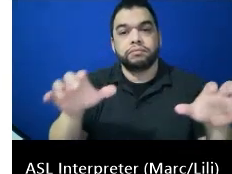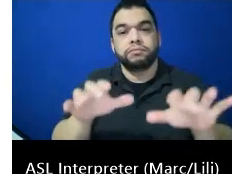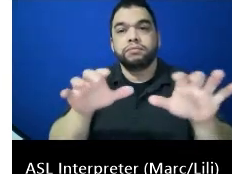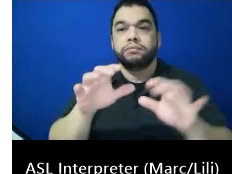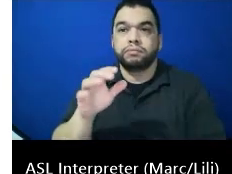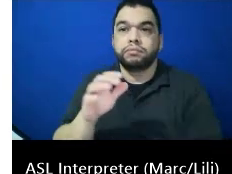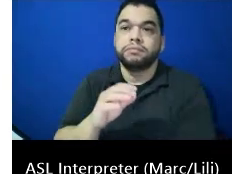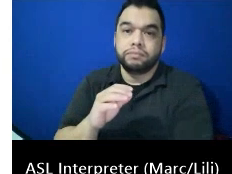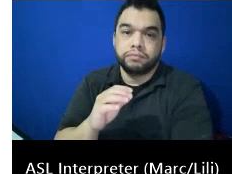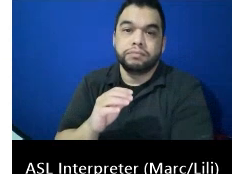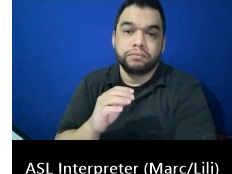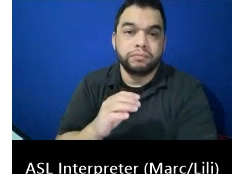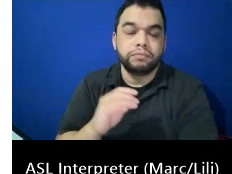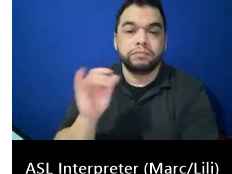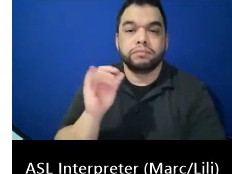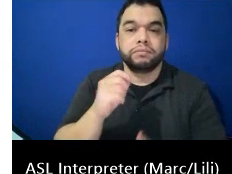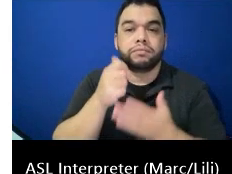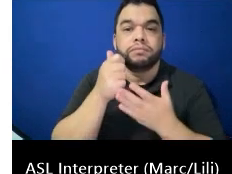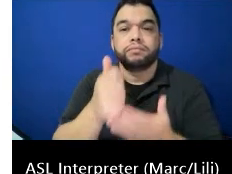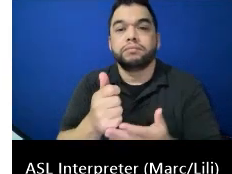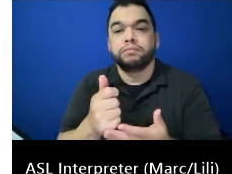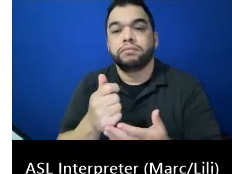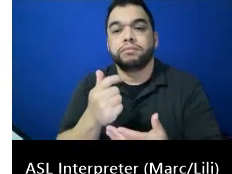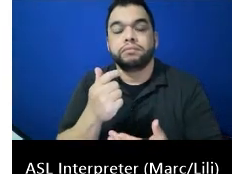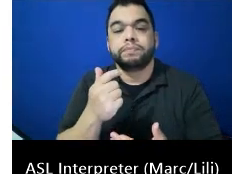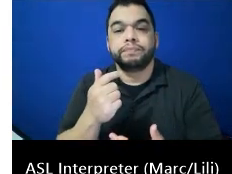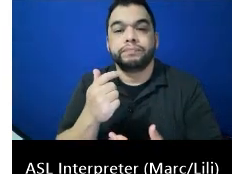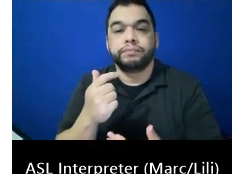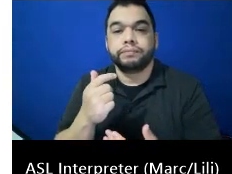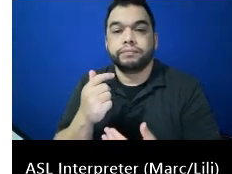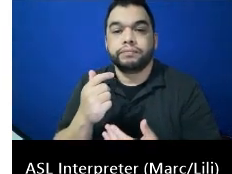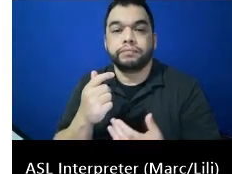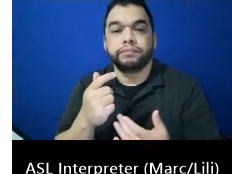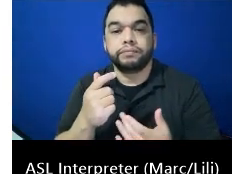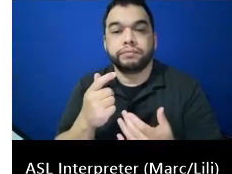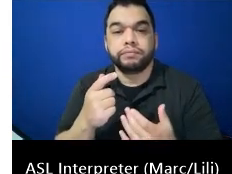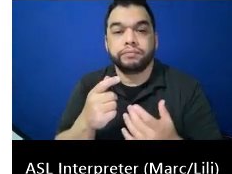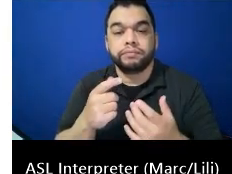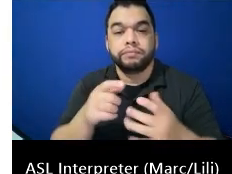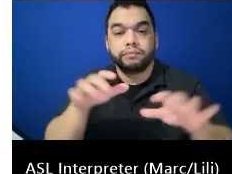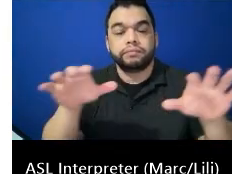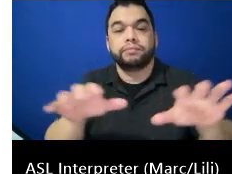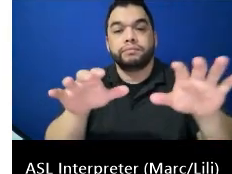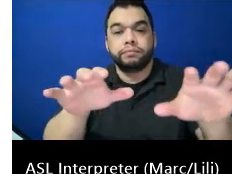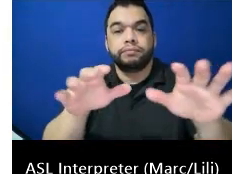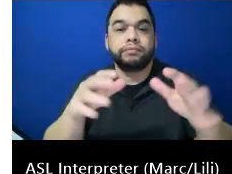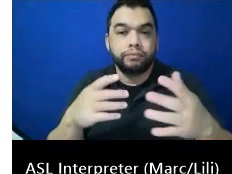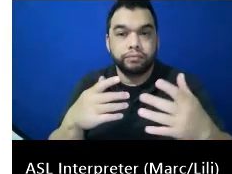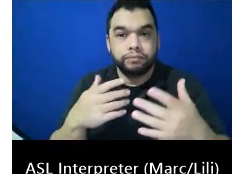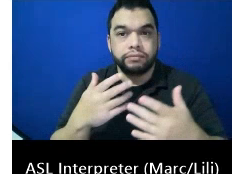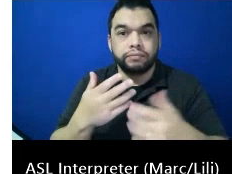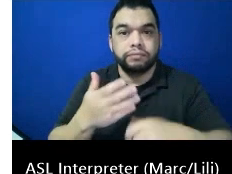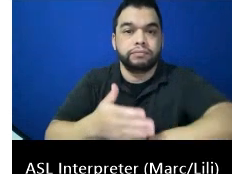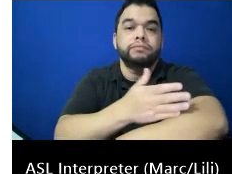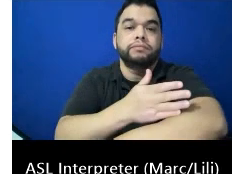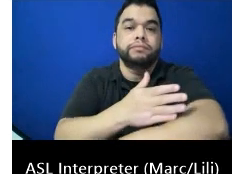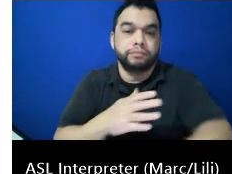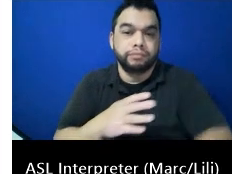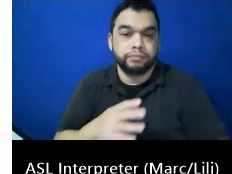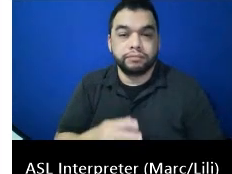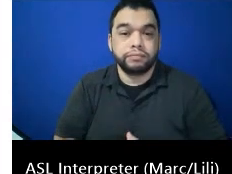of events, and as we do in the modules, it allows us to expand our events and activities. So